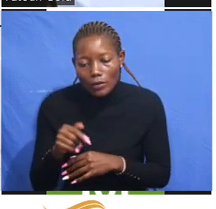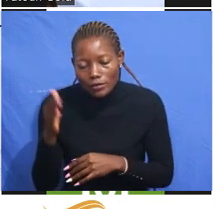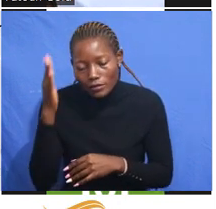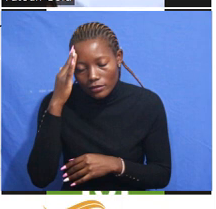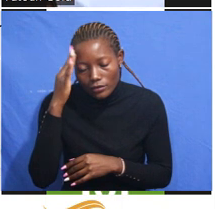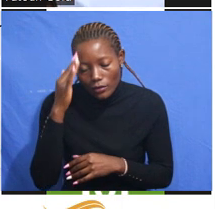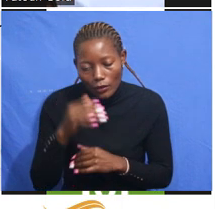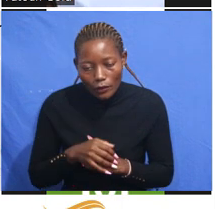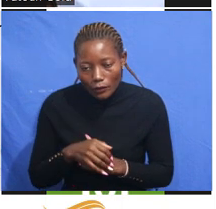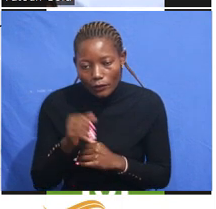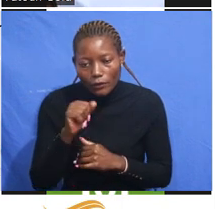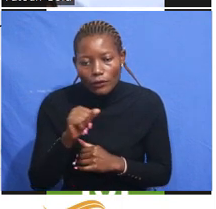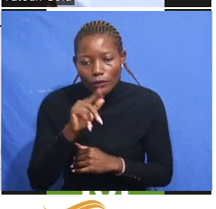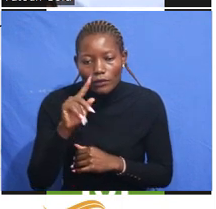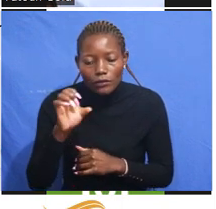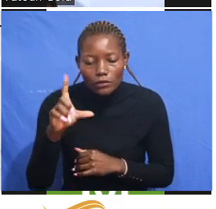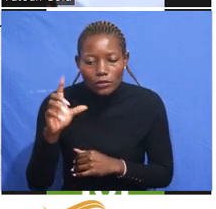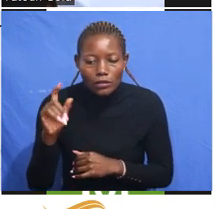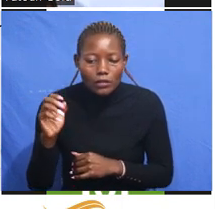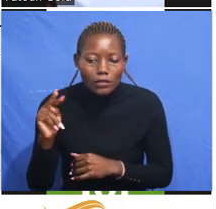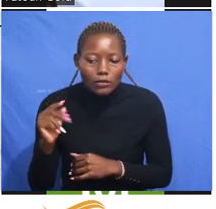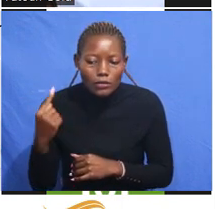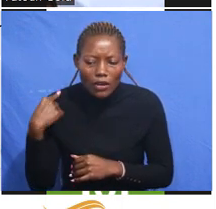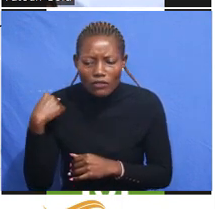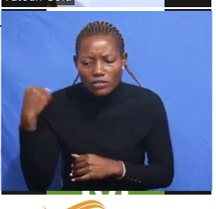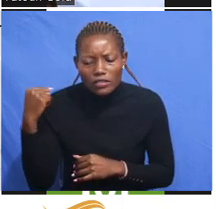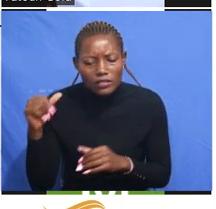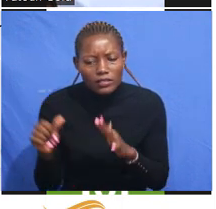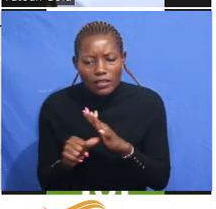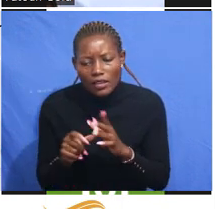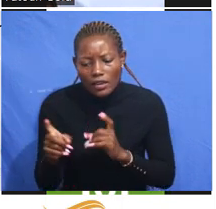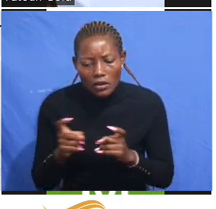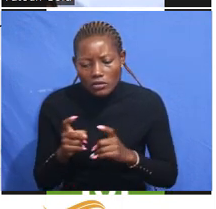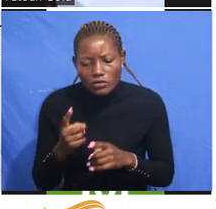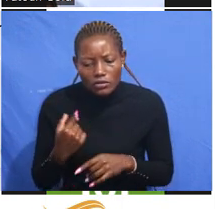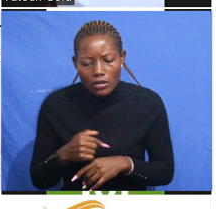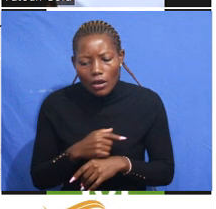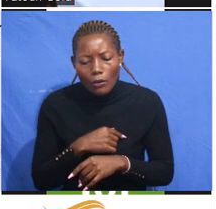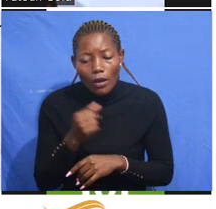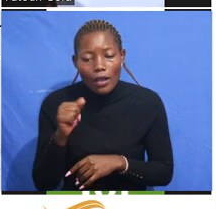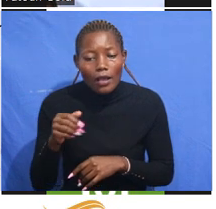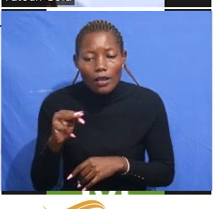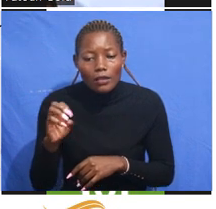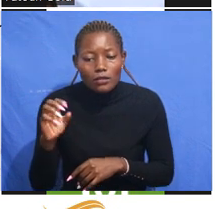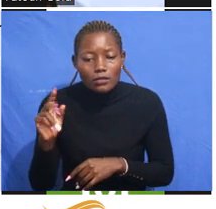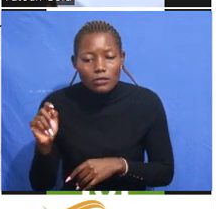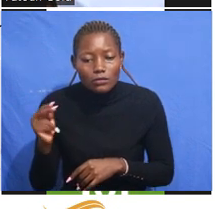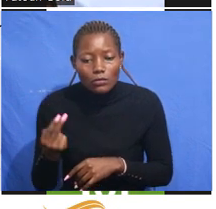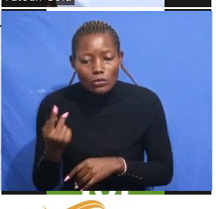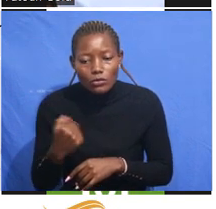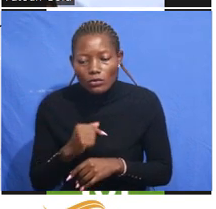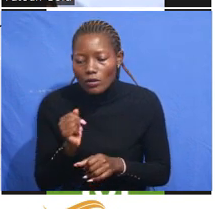skeletal muscles are voluntary. They're under our control. Smooth muscle are not under our control,